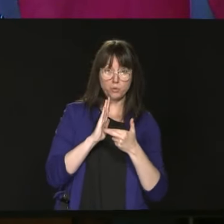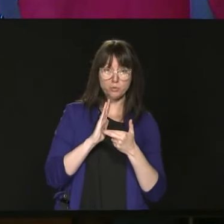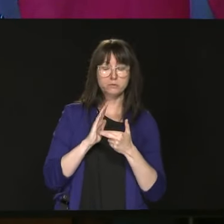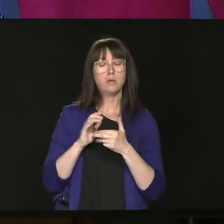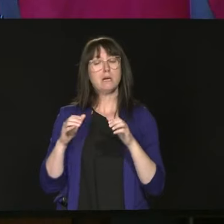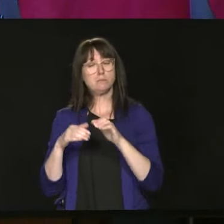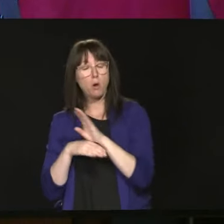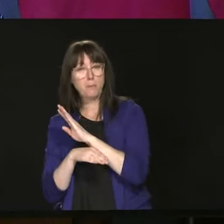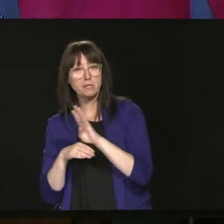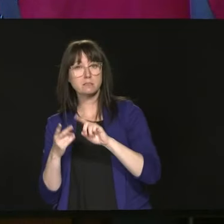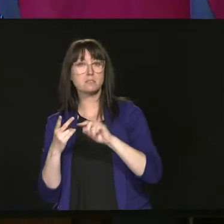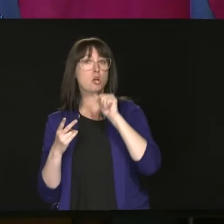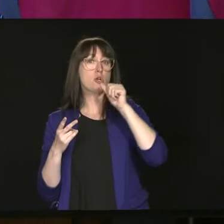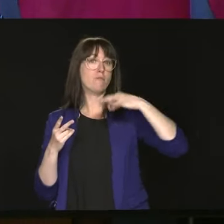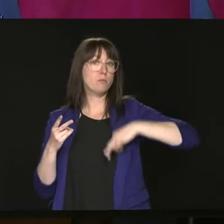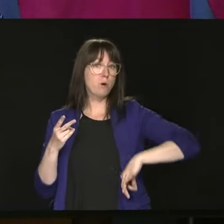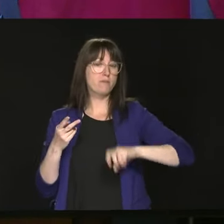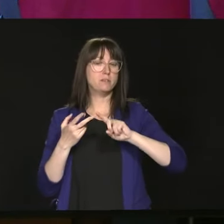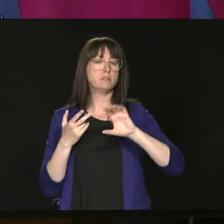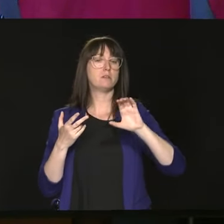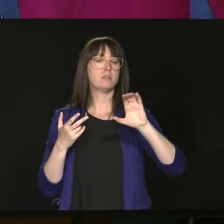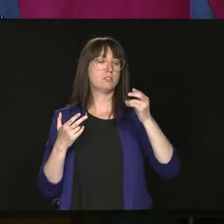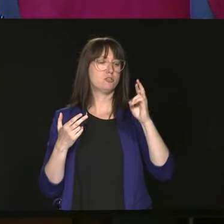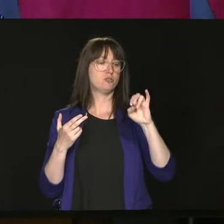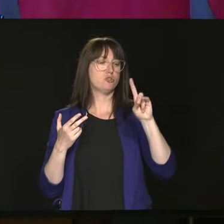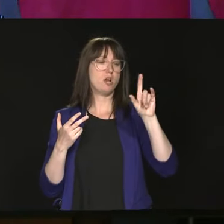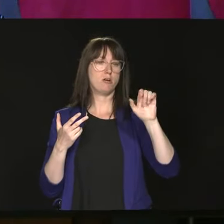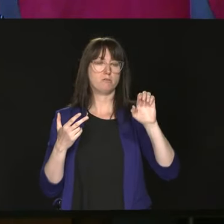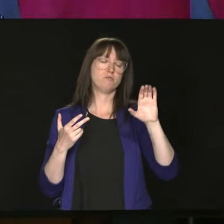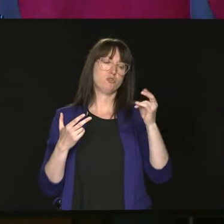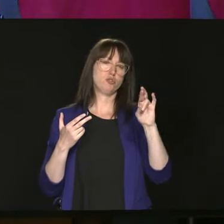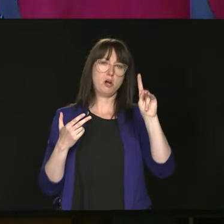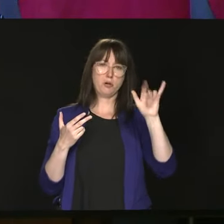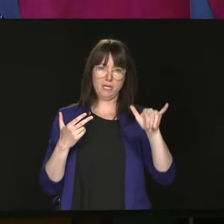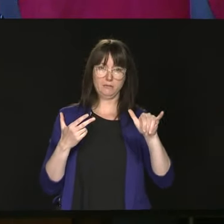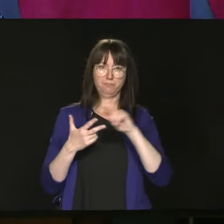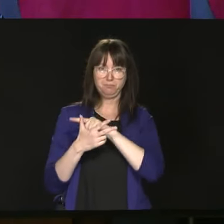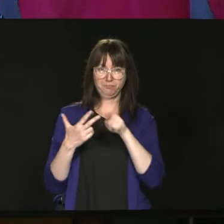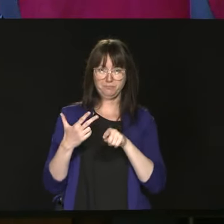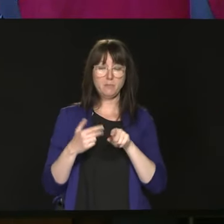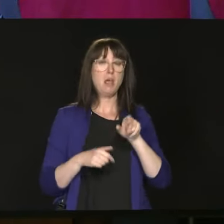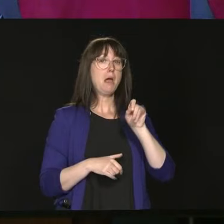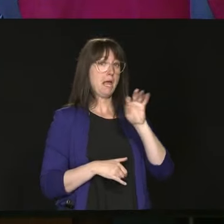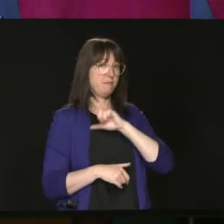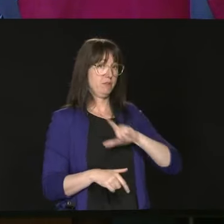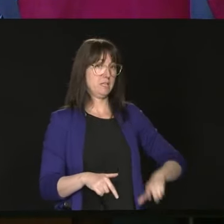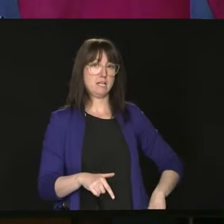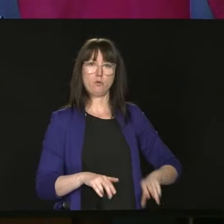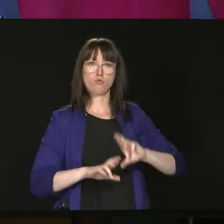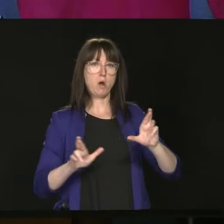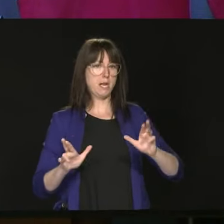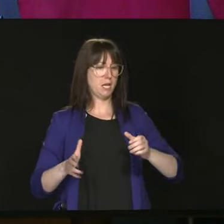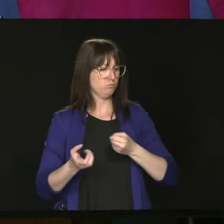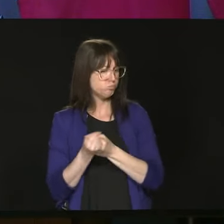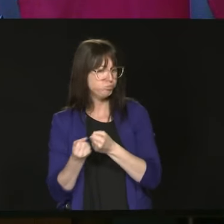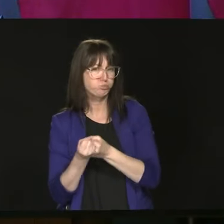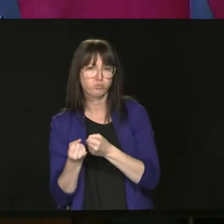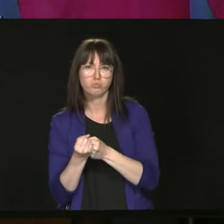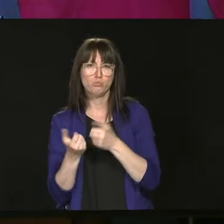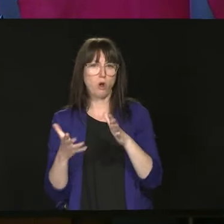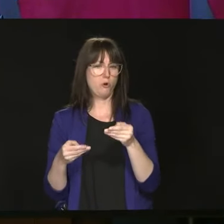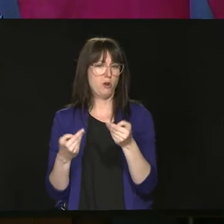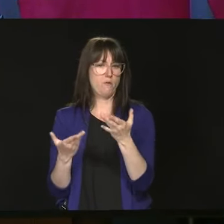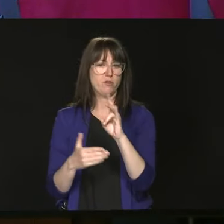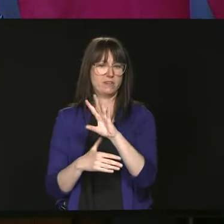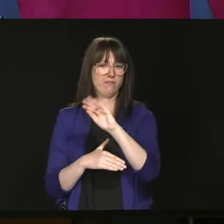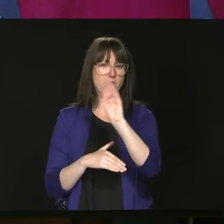charitable organizations. Eligible landlords who've already stepped up and offered 75% or more reductions for